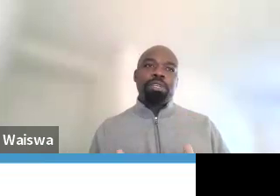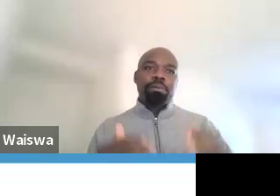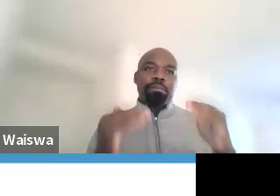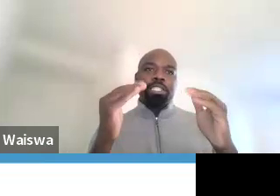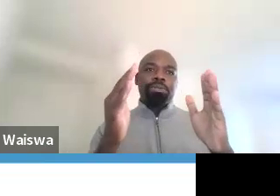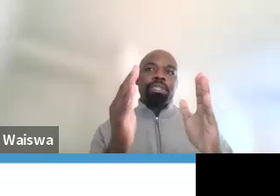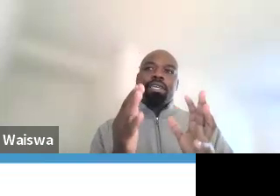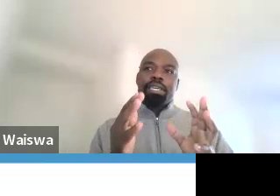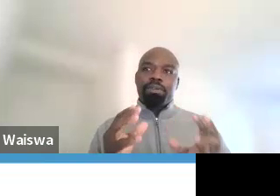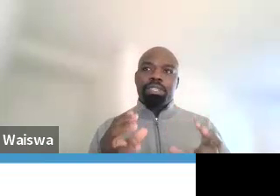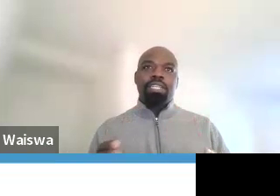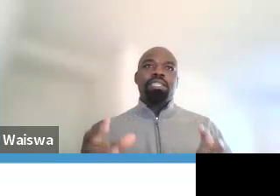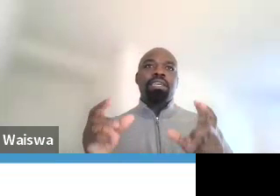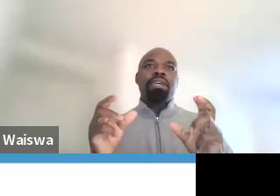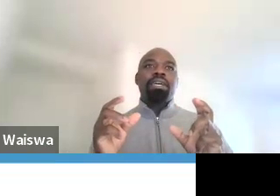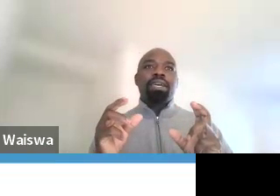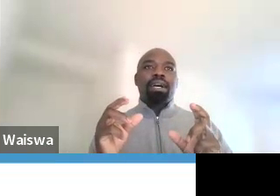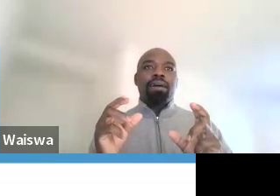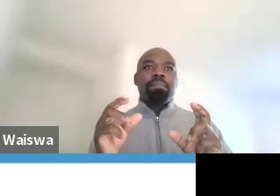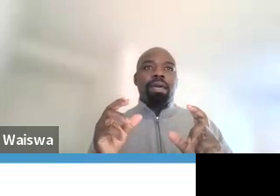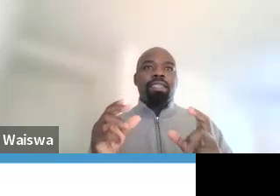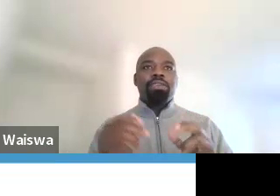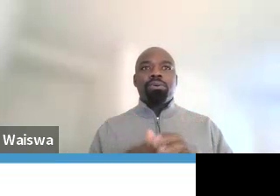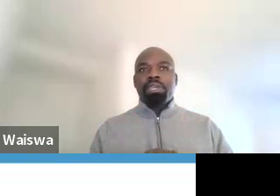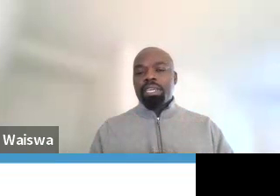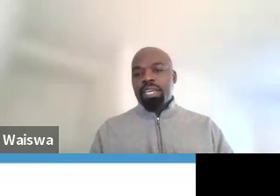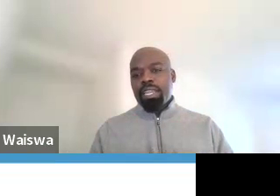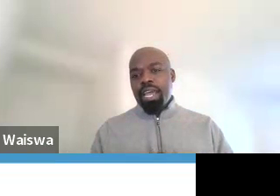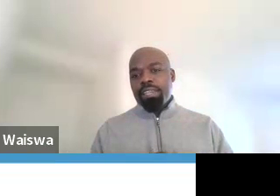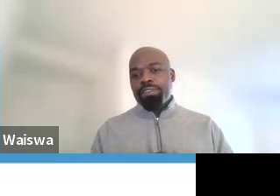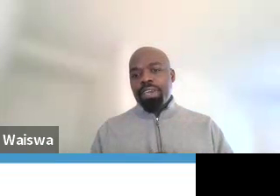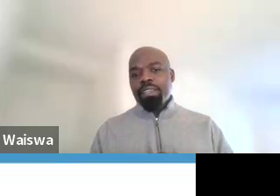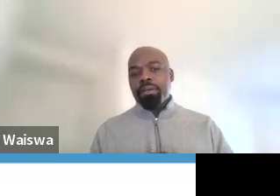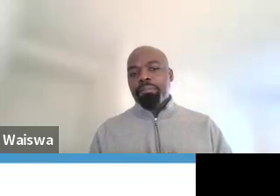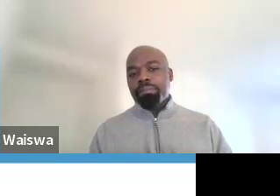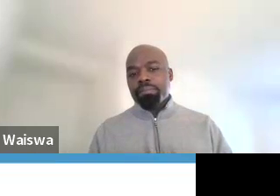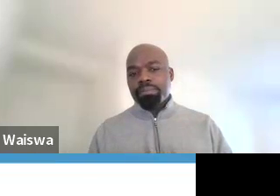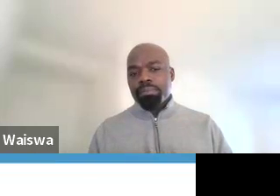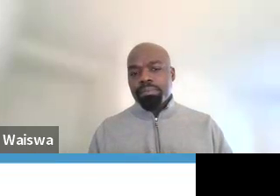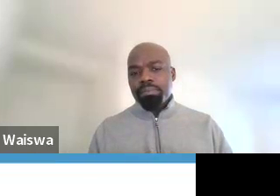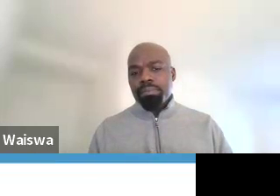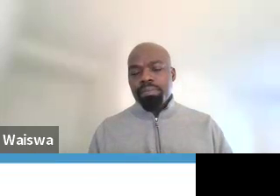bullet points, but make sure that they are clear and that your reader can understand them.